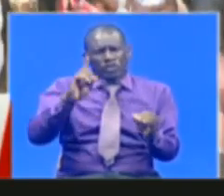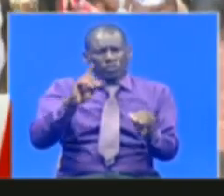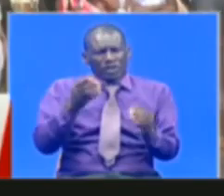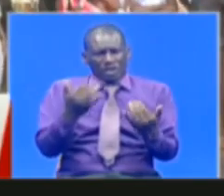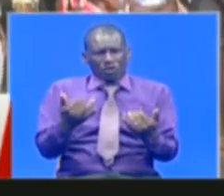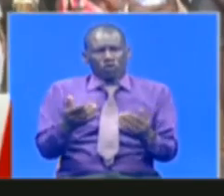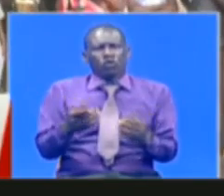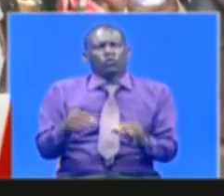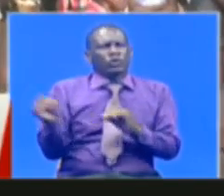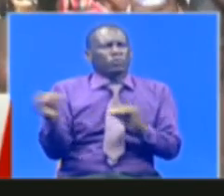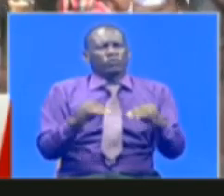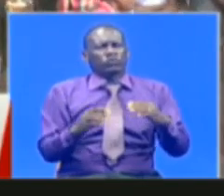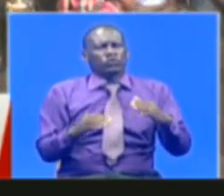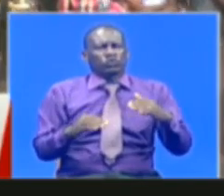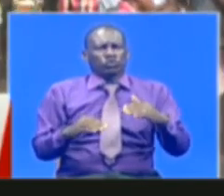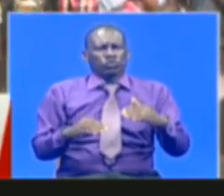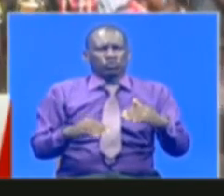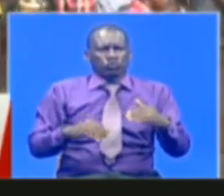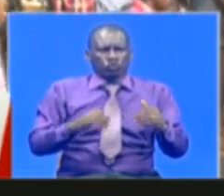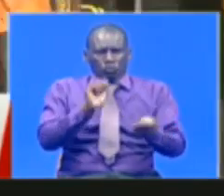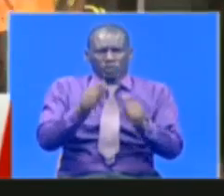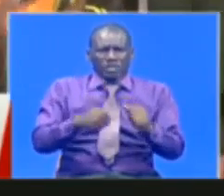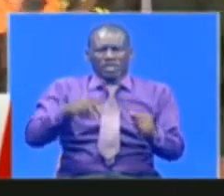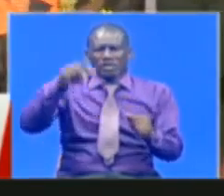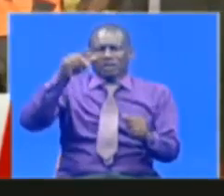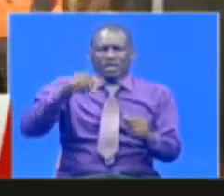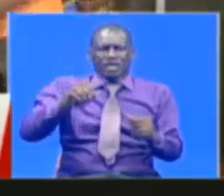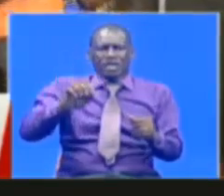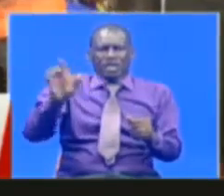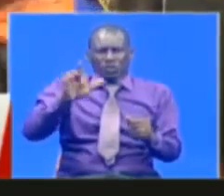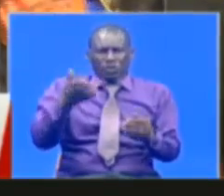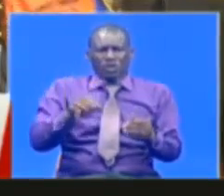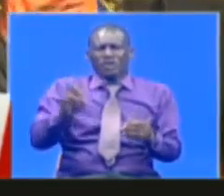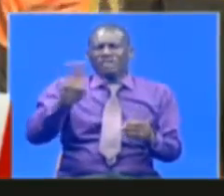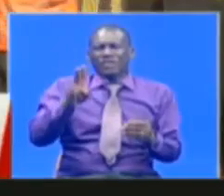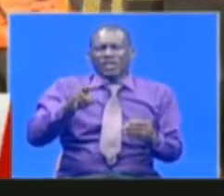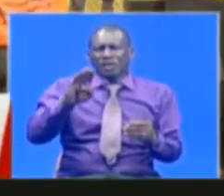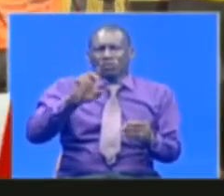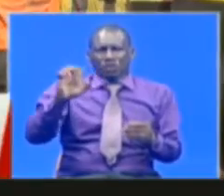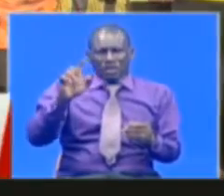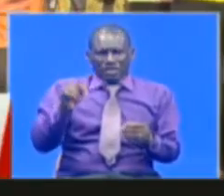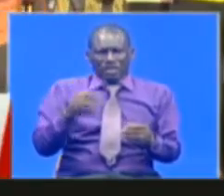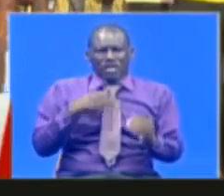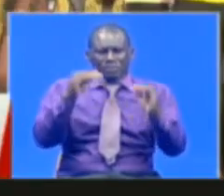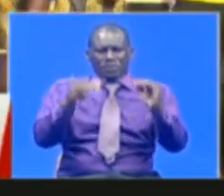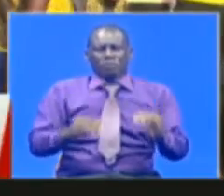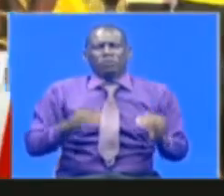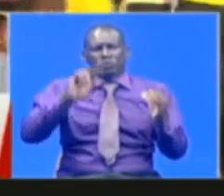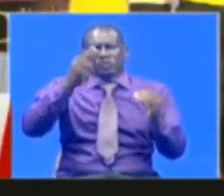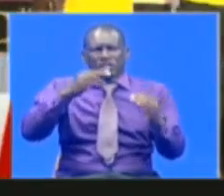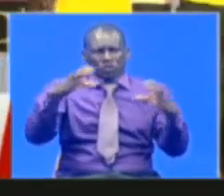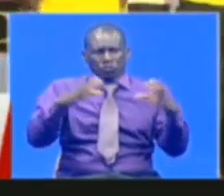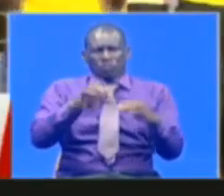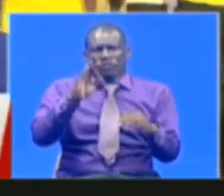are going to play in the Premier League. Vihiga Bullets and MCL FC have been promoted to the second tier